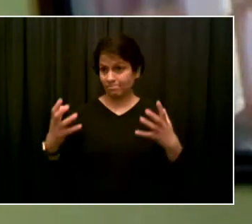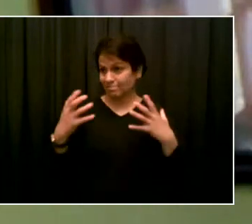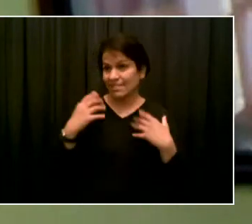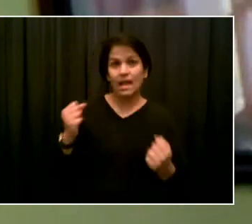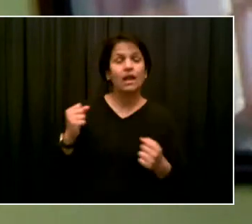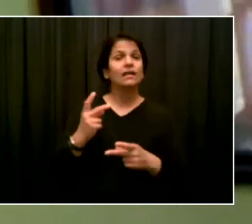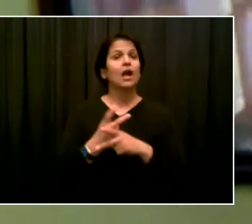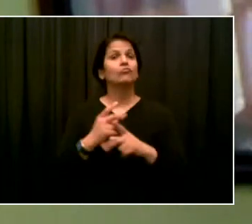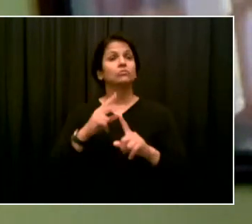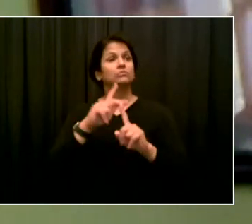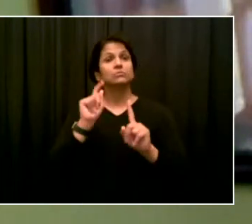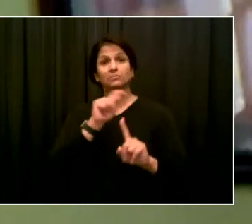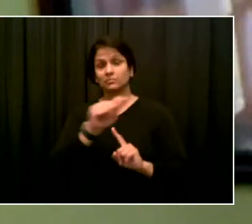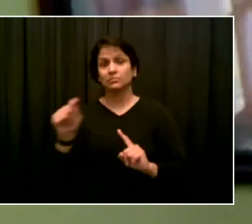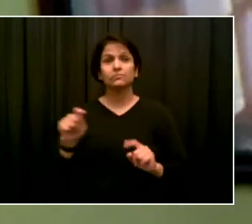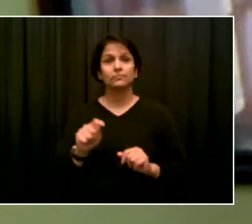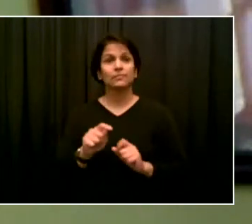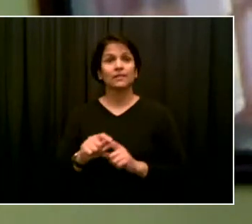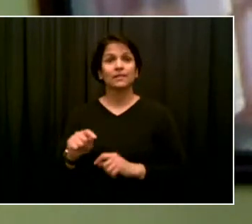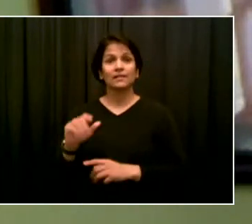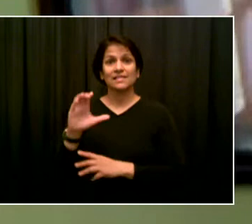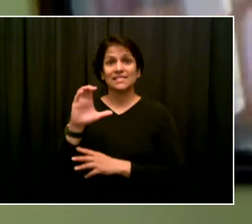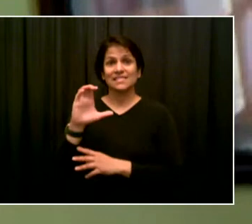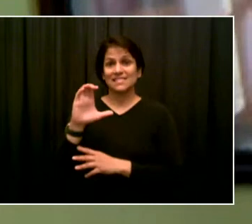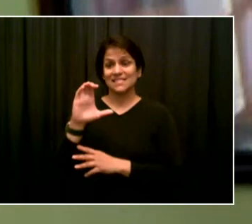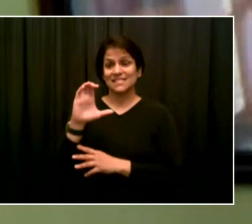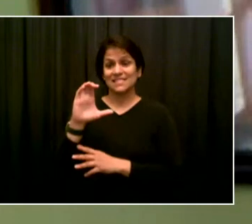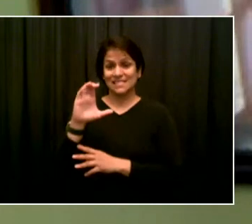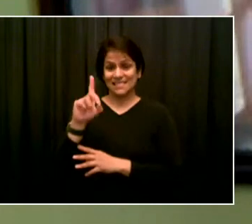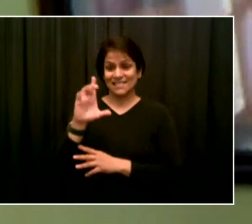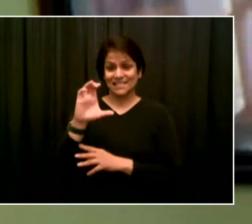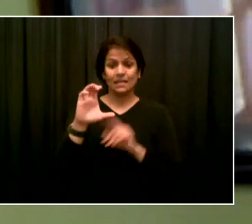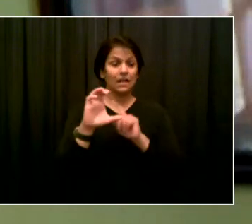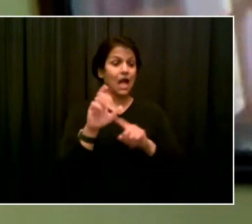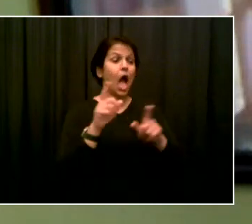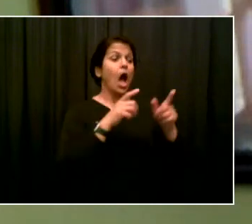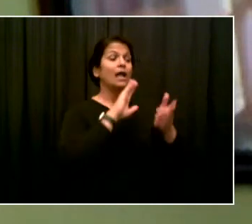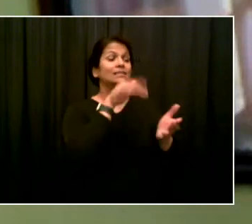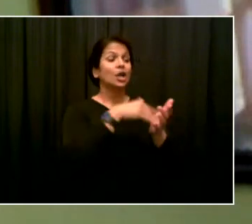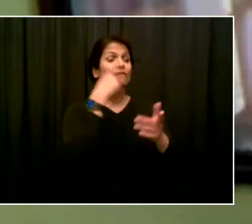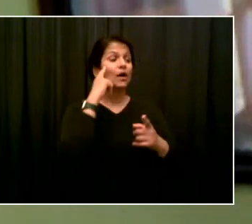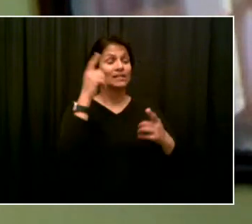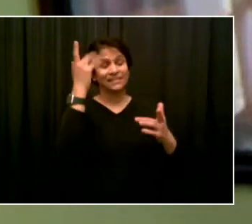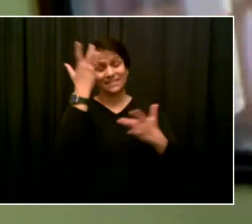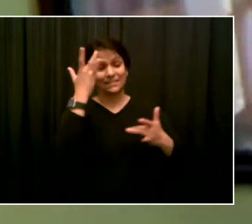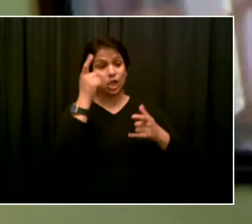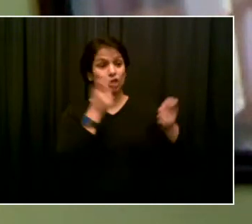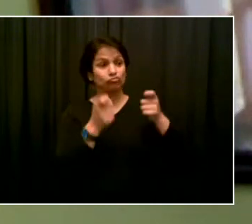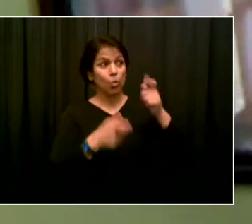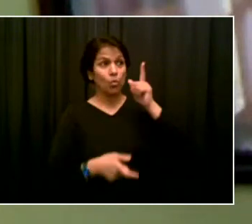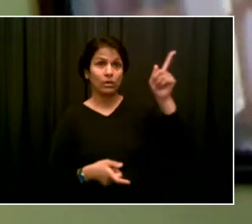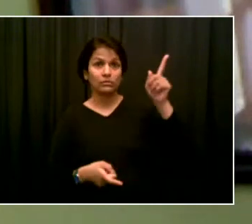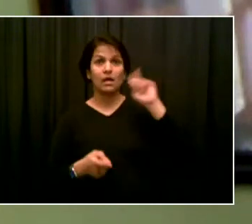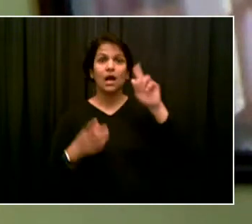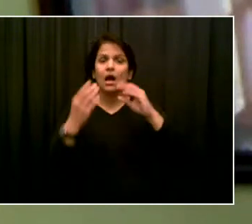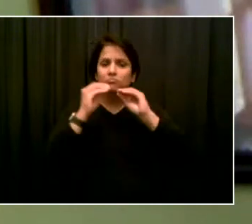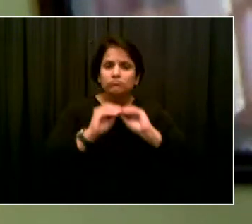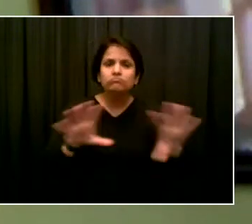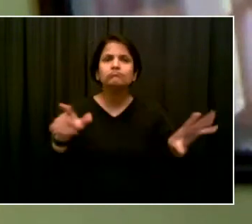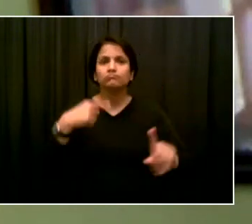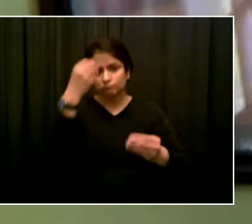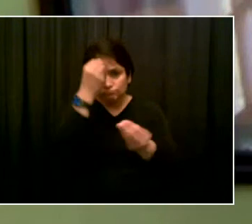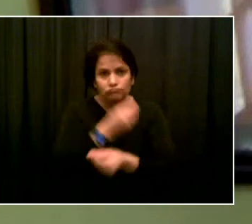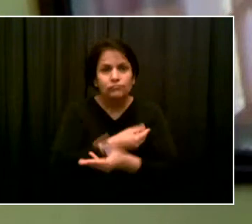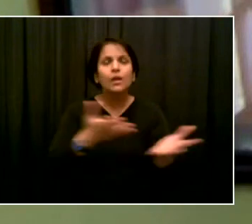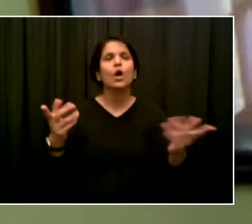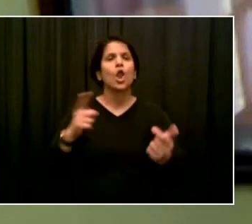that have occurred in places like nursing homes where some staff has chosen to go unvaccinated. And there is going to be a